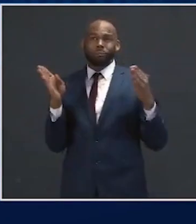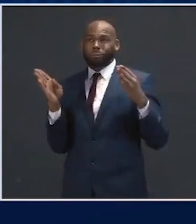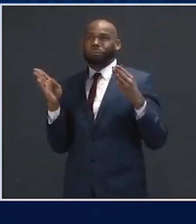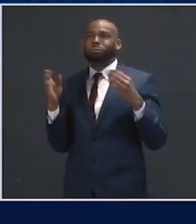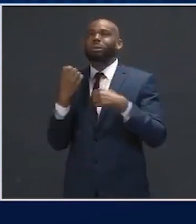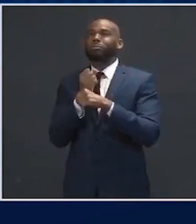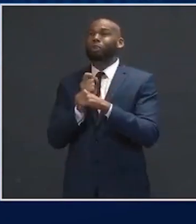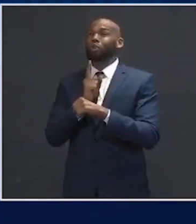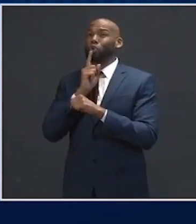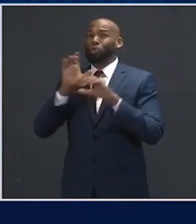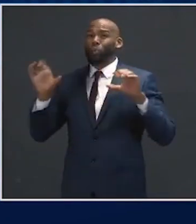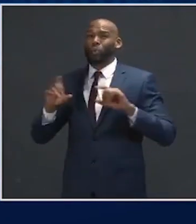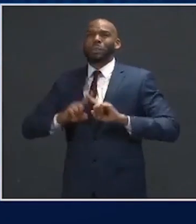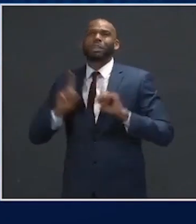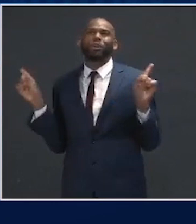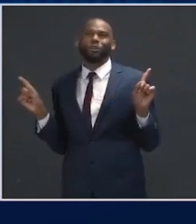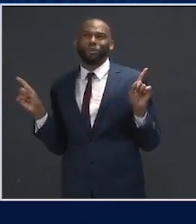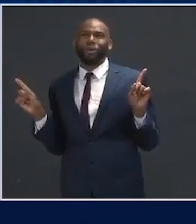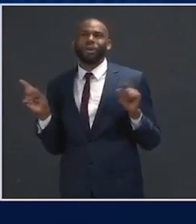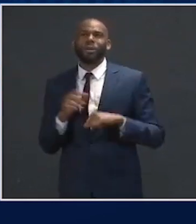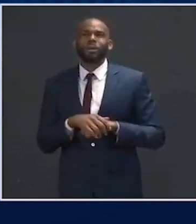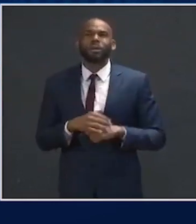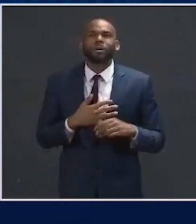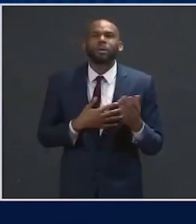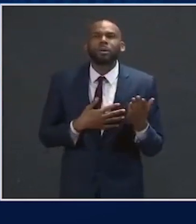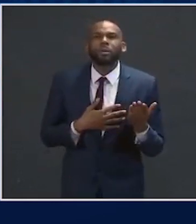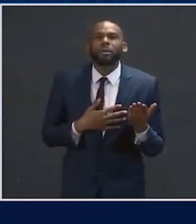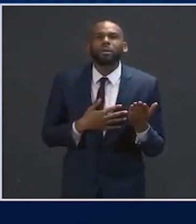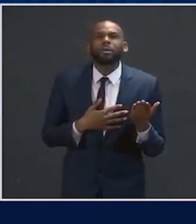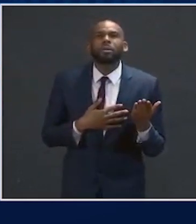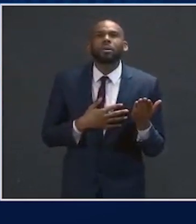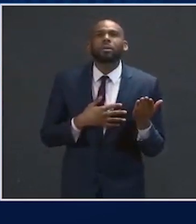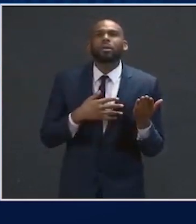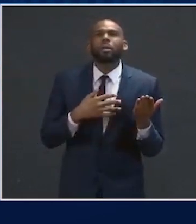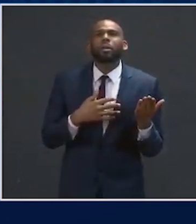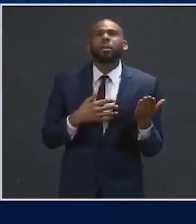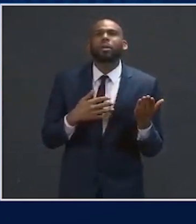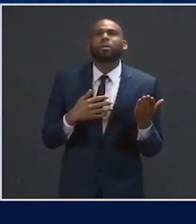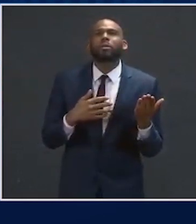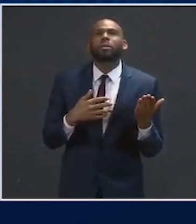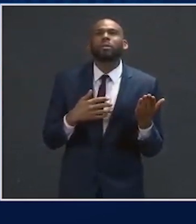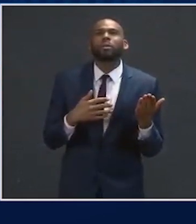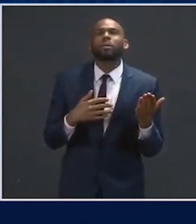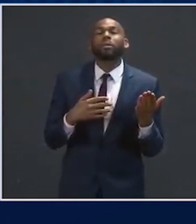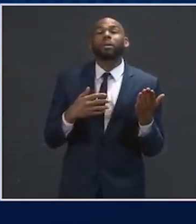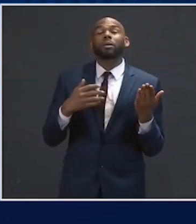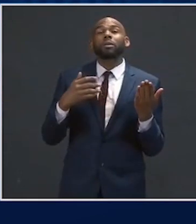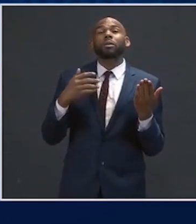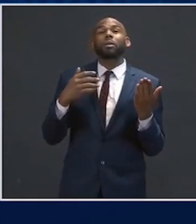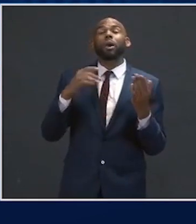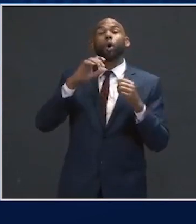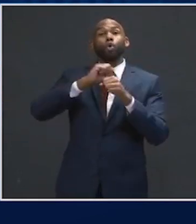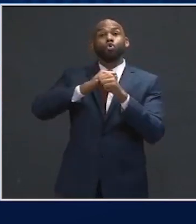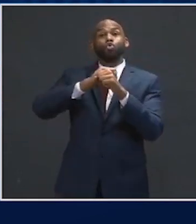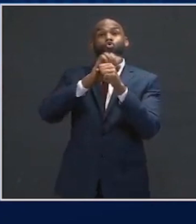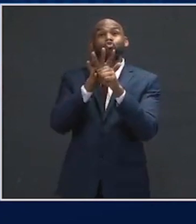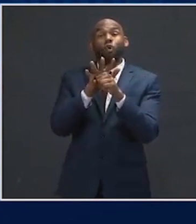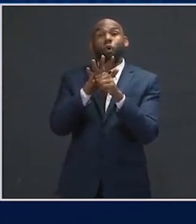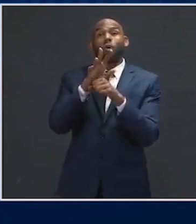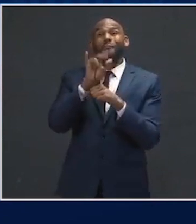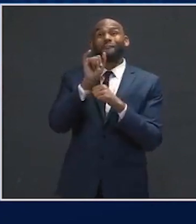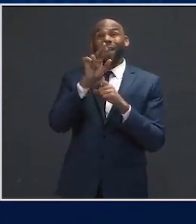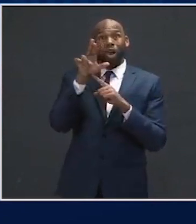relief. The World Health Organization said today that it was extremely unlikely that the coronavirus escaped the lab in